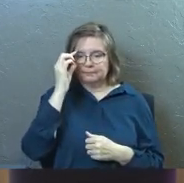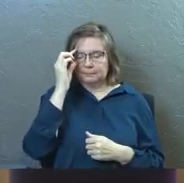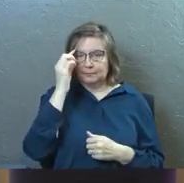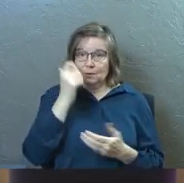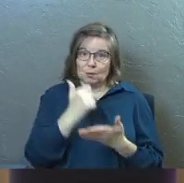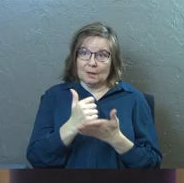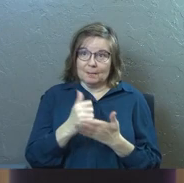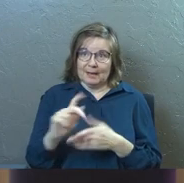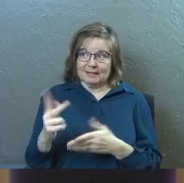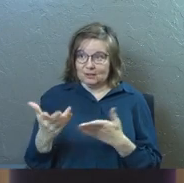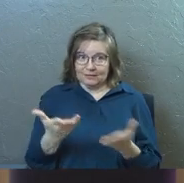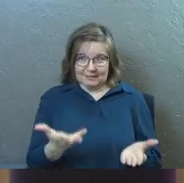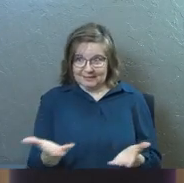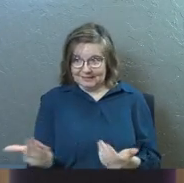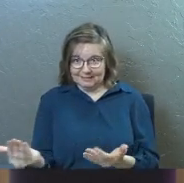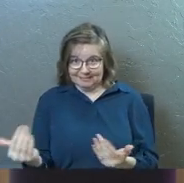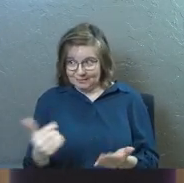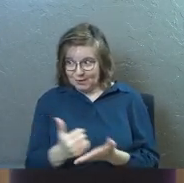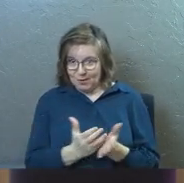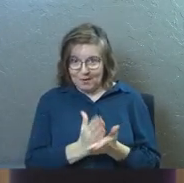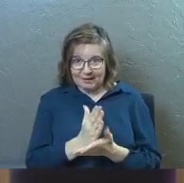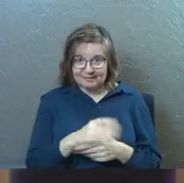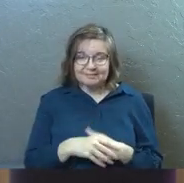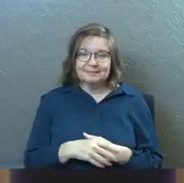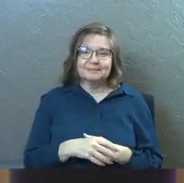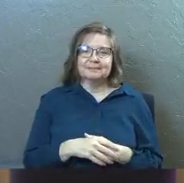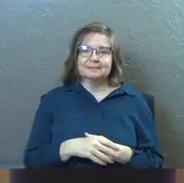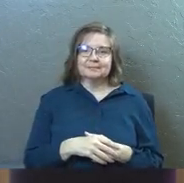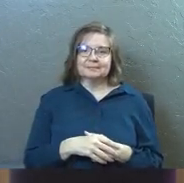You can amen second service. We all right?